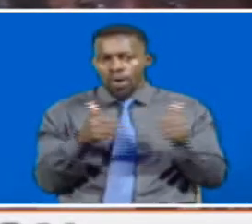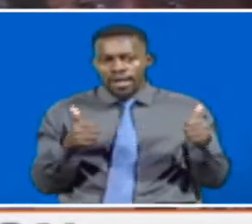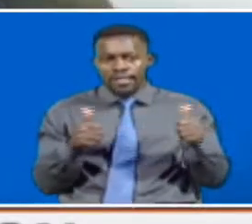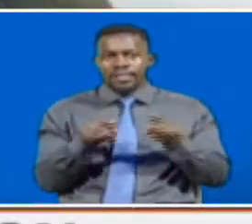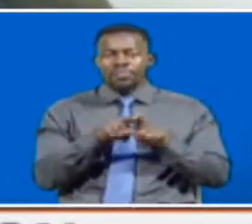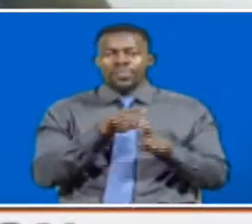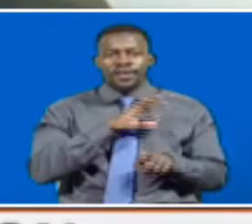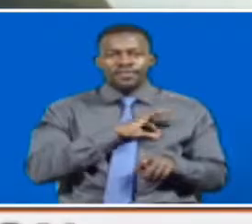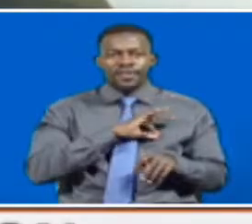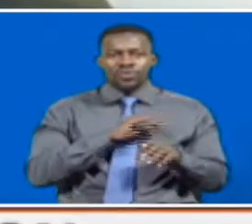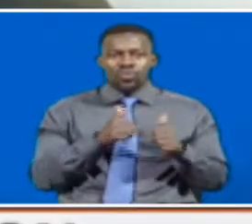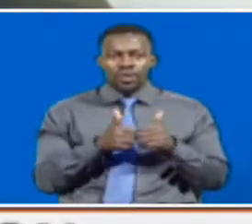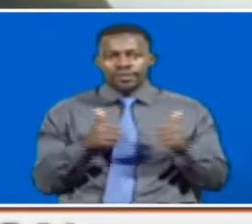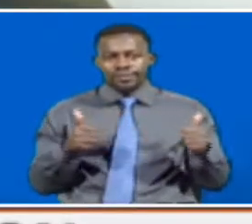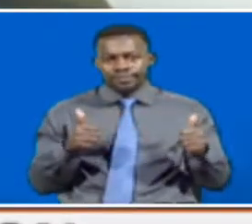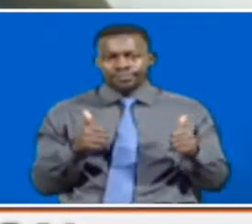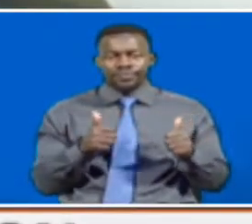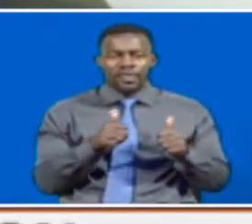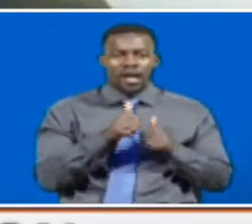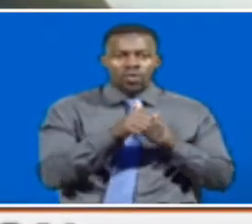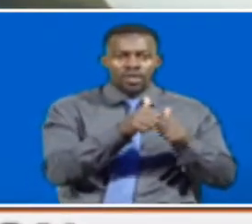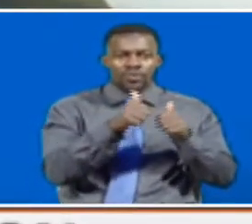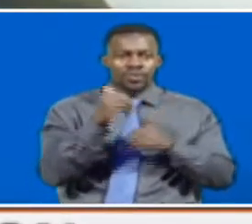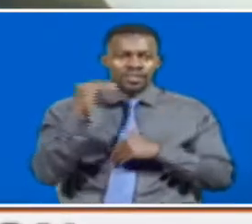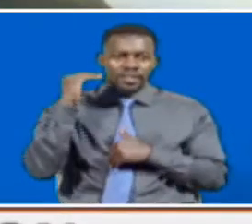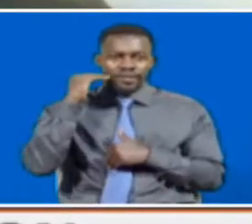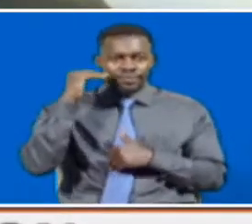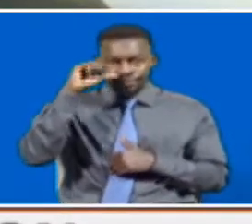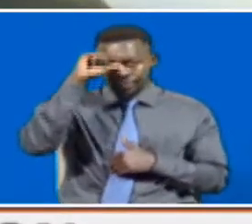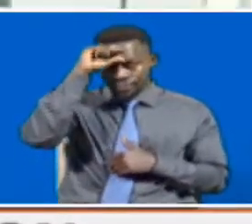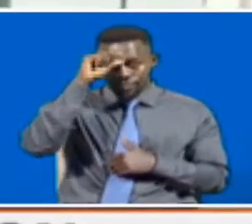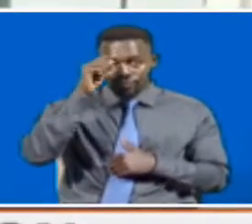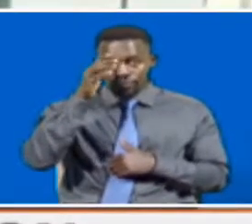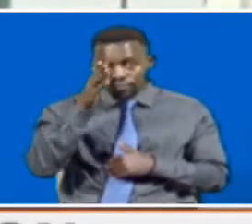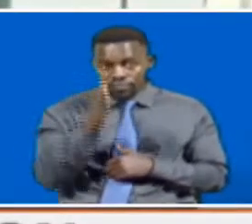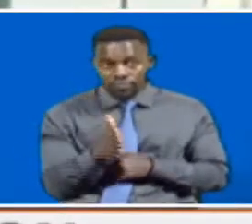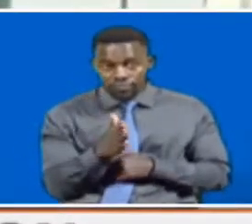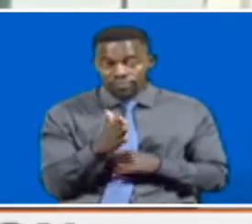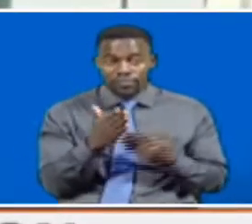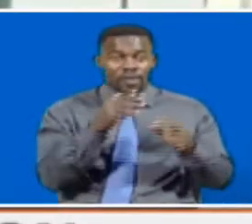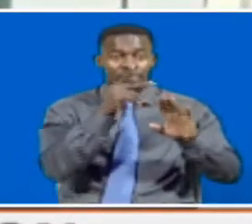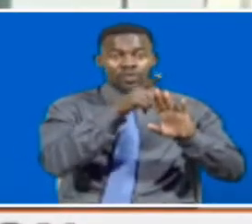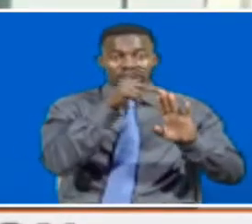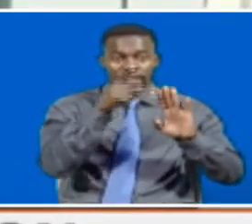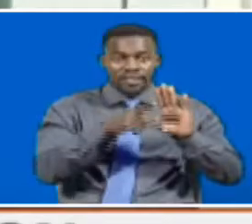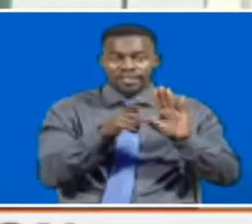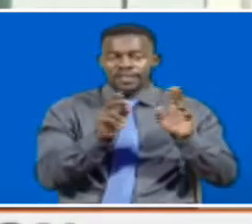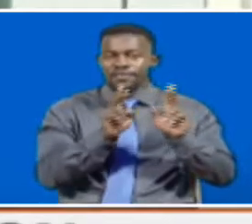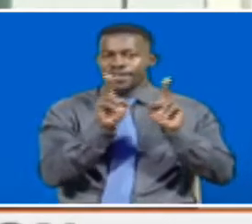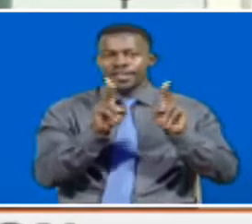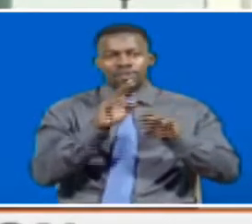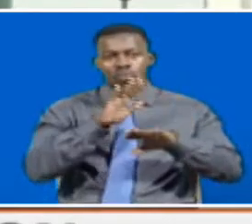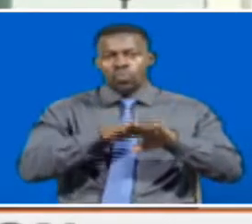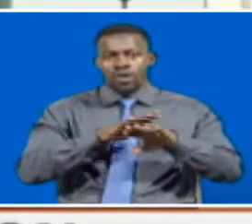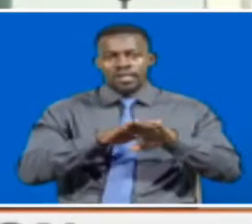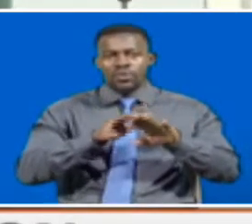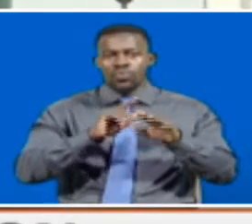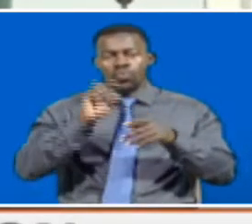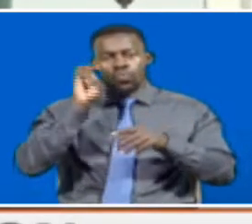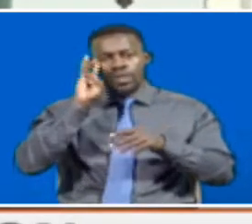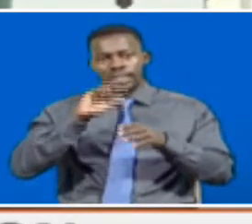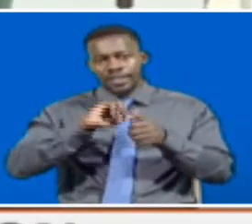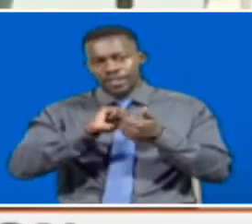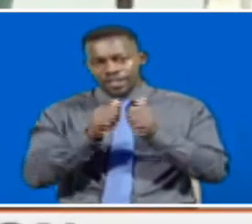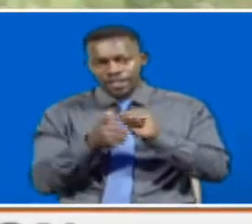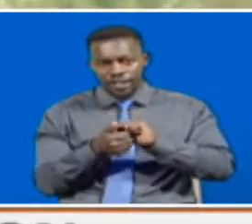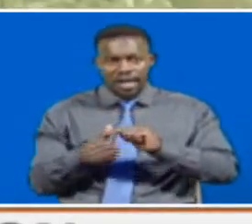project. According to Siaya Governor James Orengo, the project is a game changer, not only to the region, and said